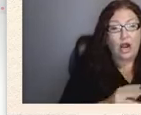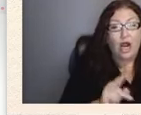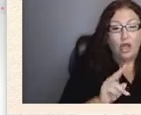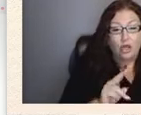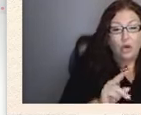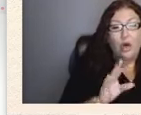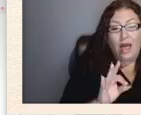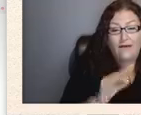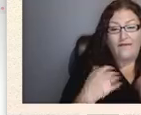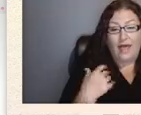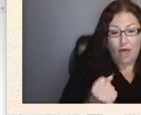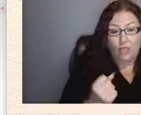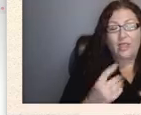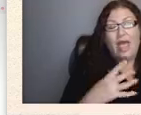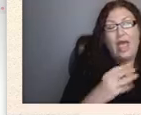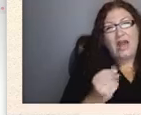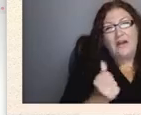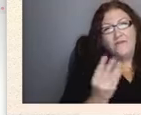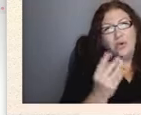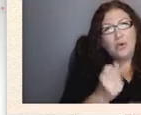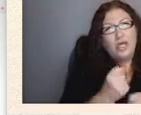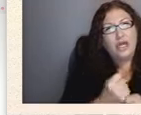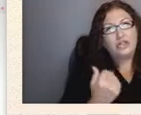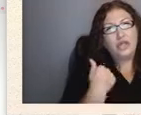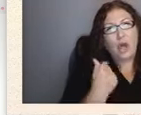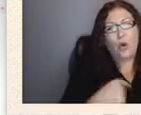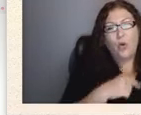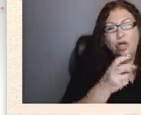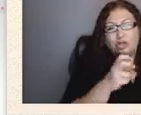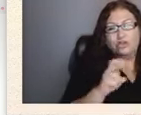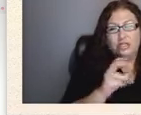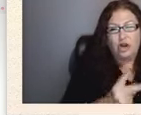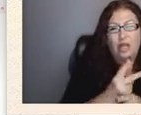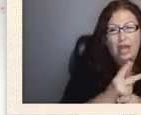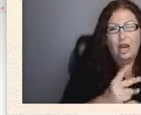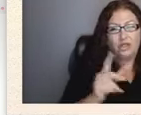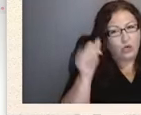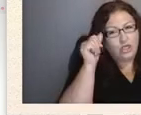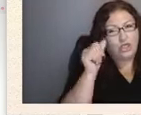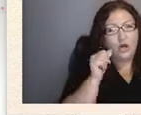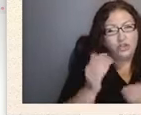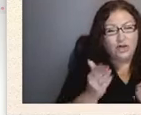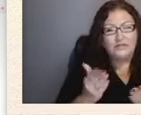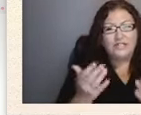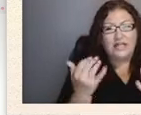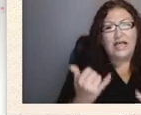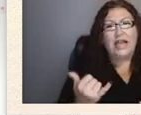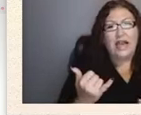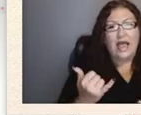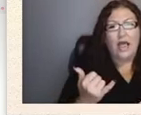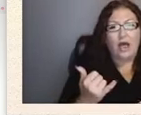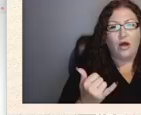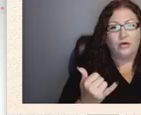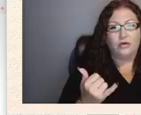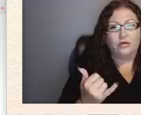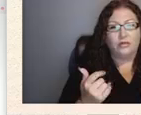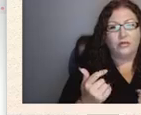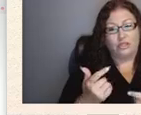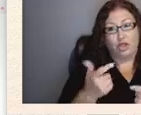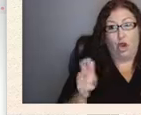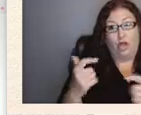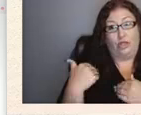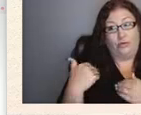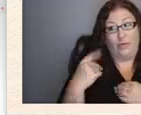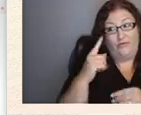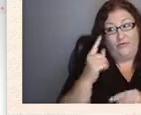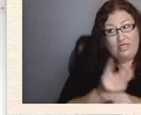ago transitioned her care to adult services and now is largely responsible for taking care of herself. But